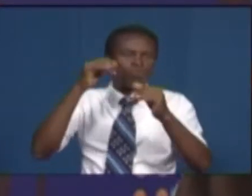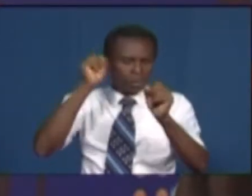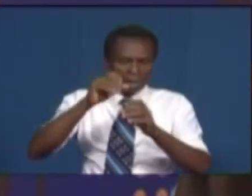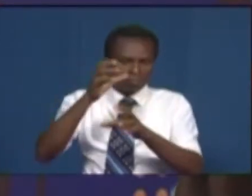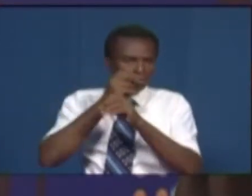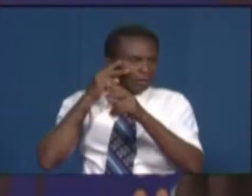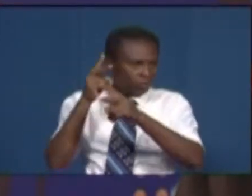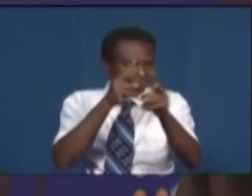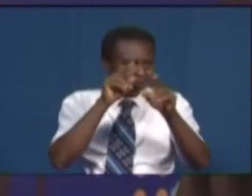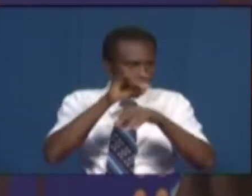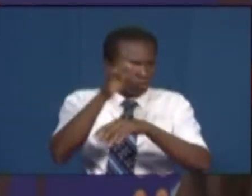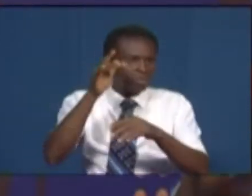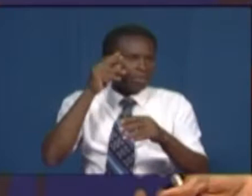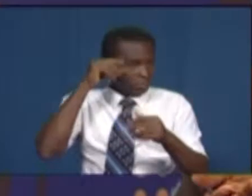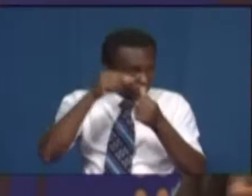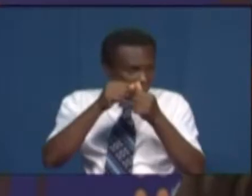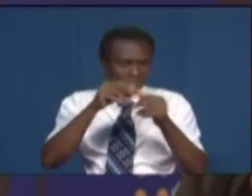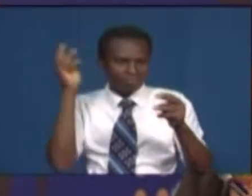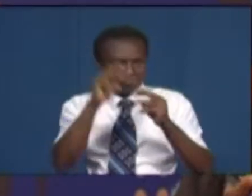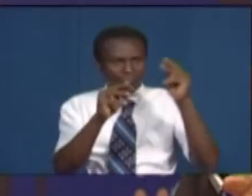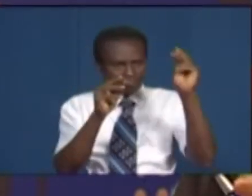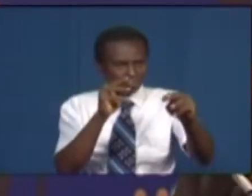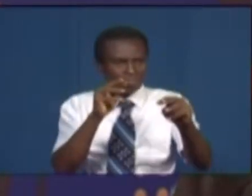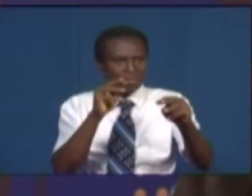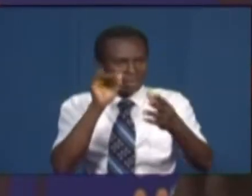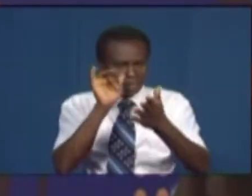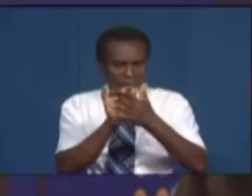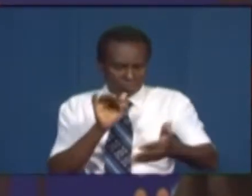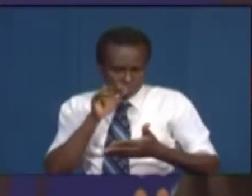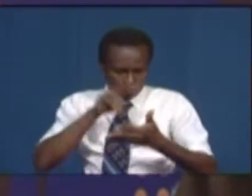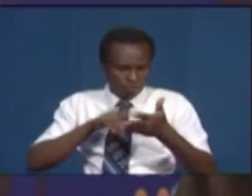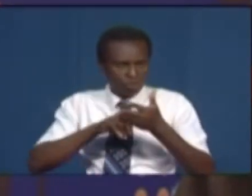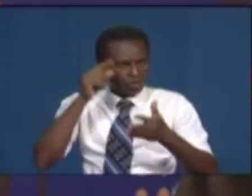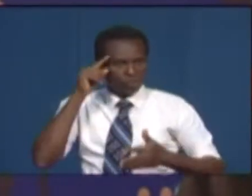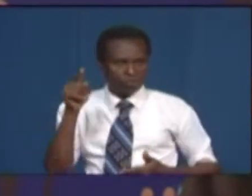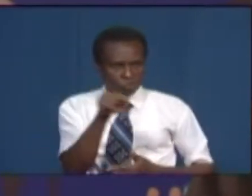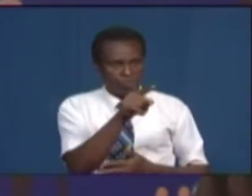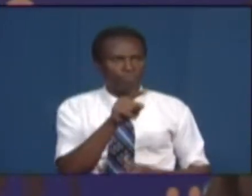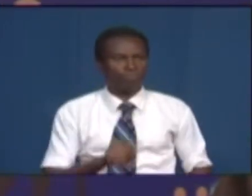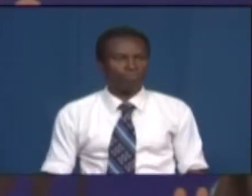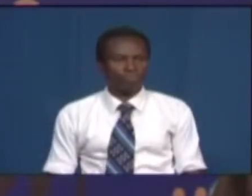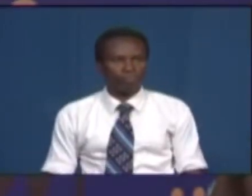www.gbcghanaonline.com. Please remember to send in your WhatsApp or text contributions,